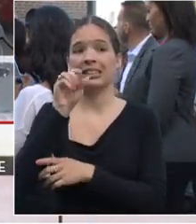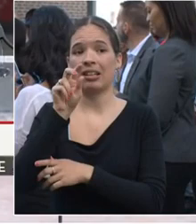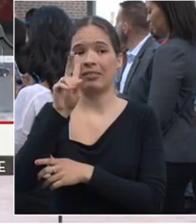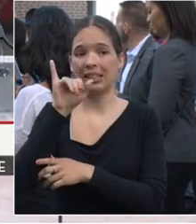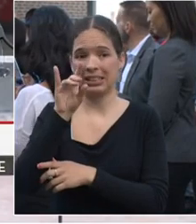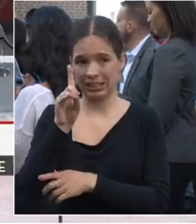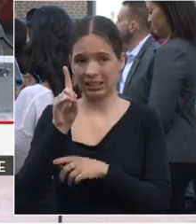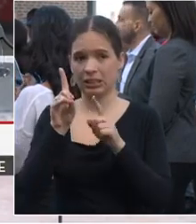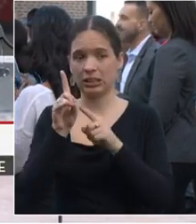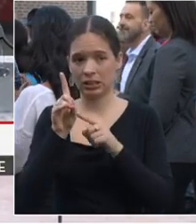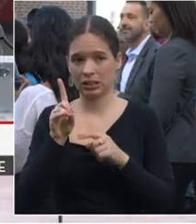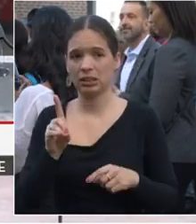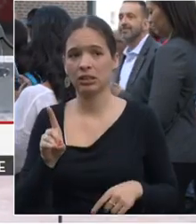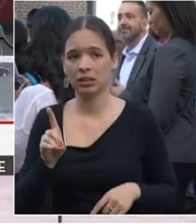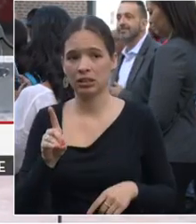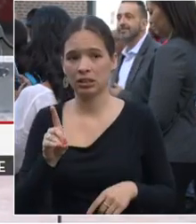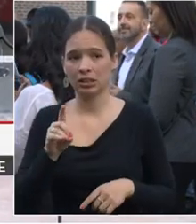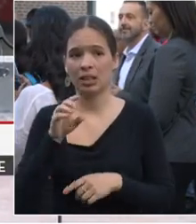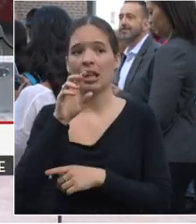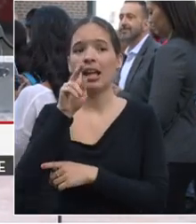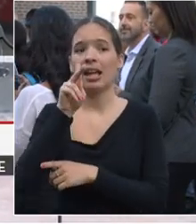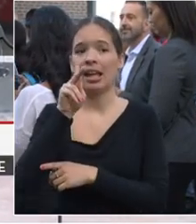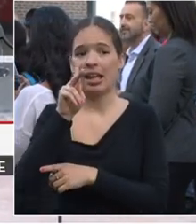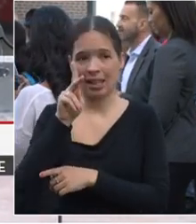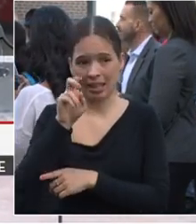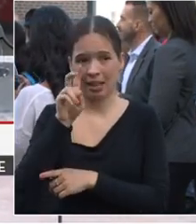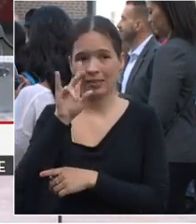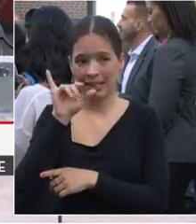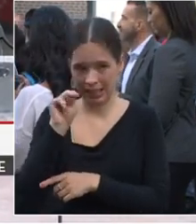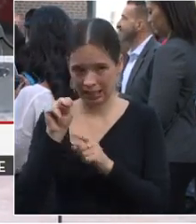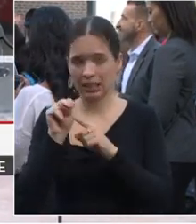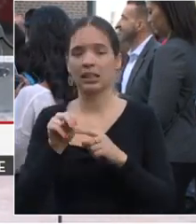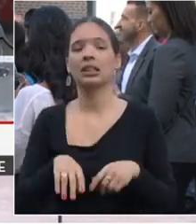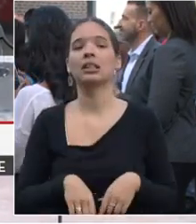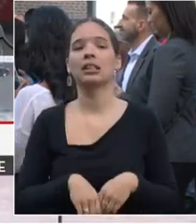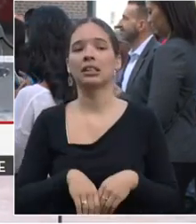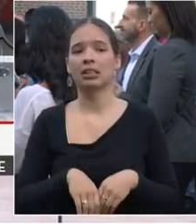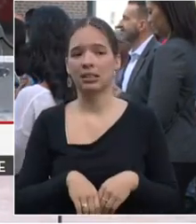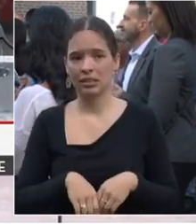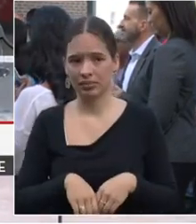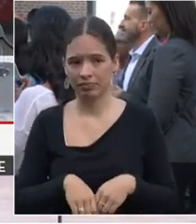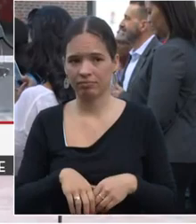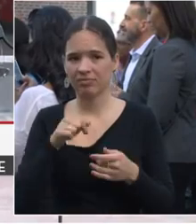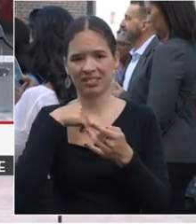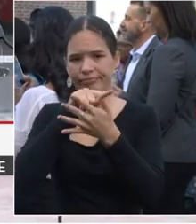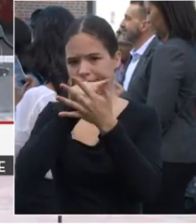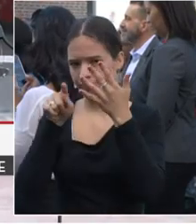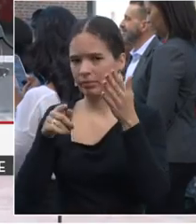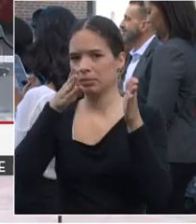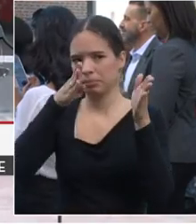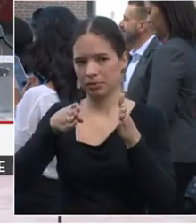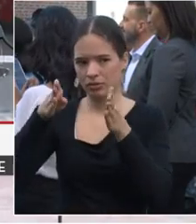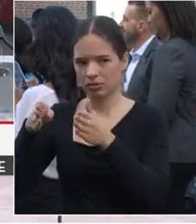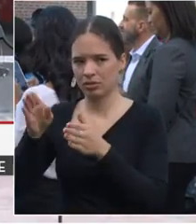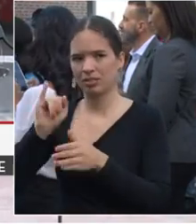7B06, Calvin Brown. And 7B07, D.L. Humphreys. Thank you all for being here.